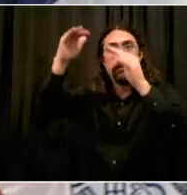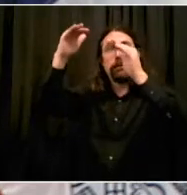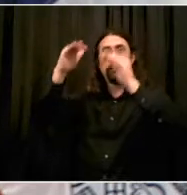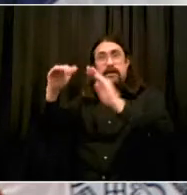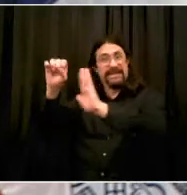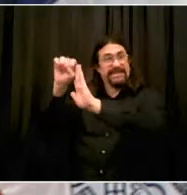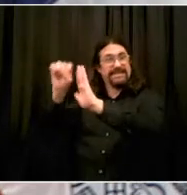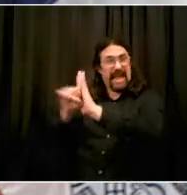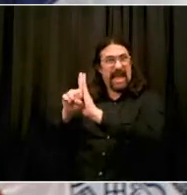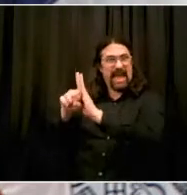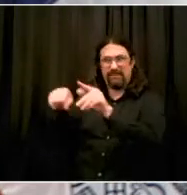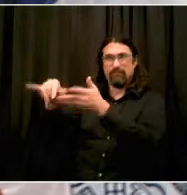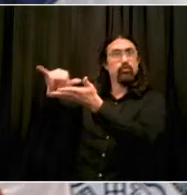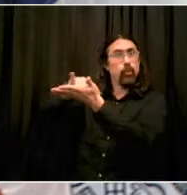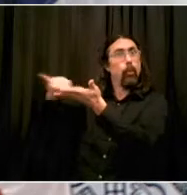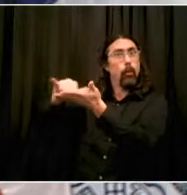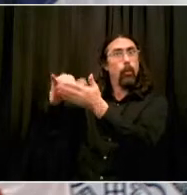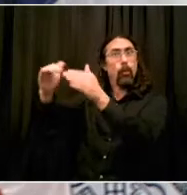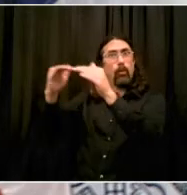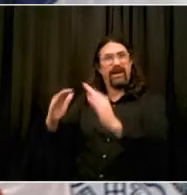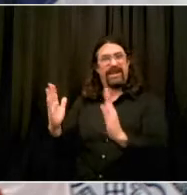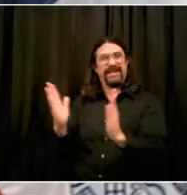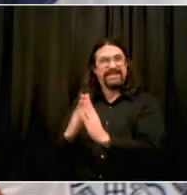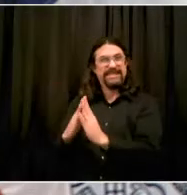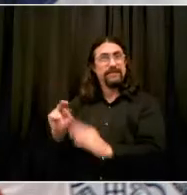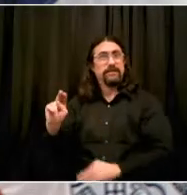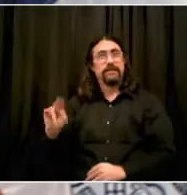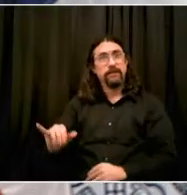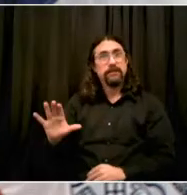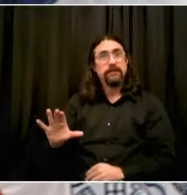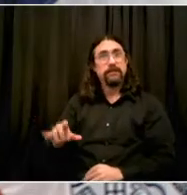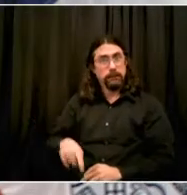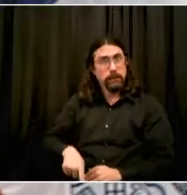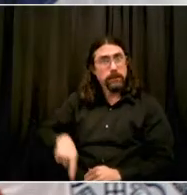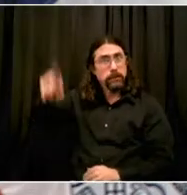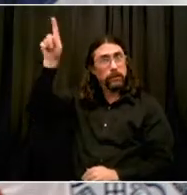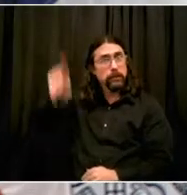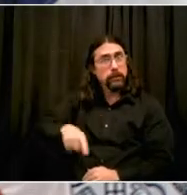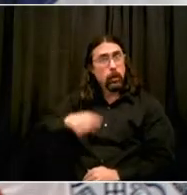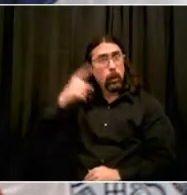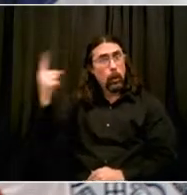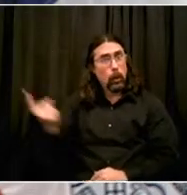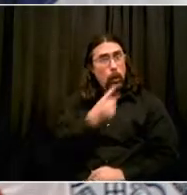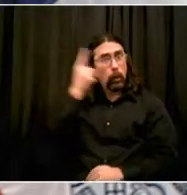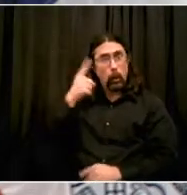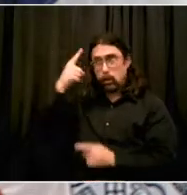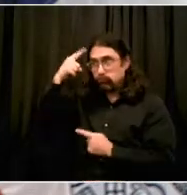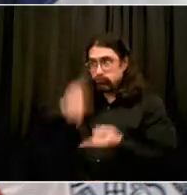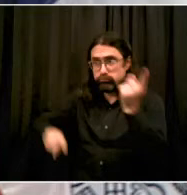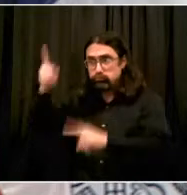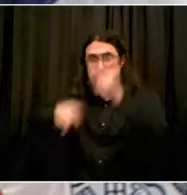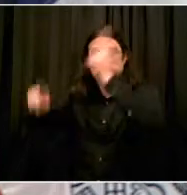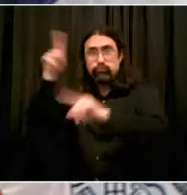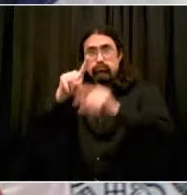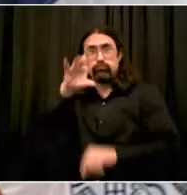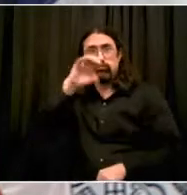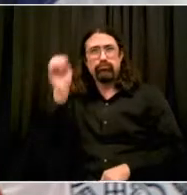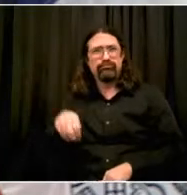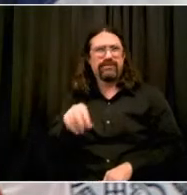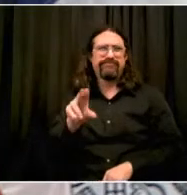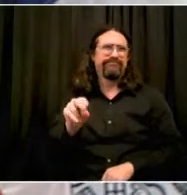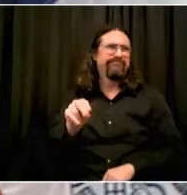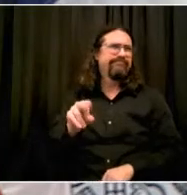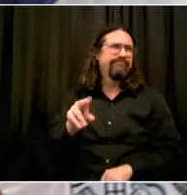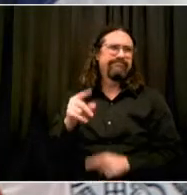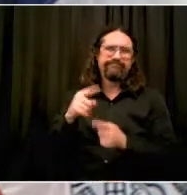exactly the same thing at the exact time? The question is, are we moving in the same direction? That has unquestionably been the case. Again, I give the governor and the